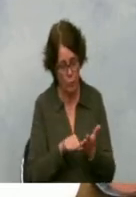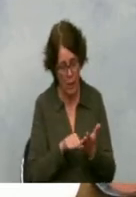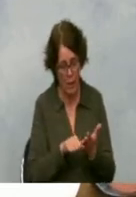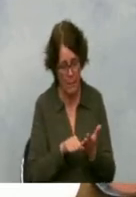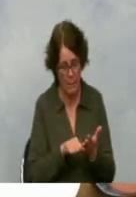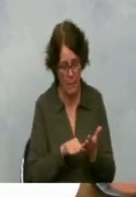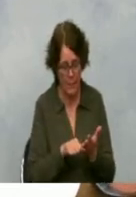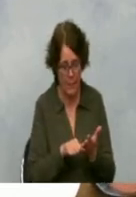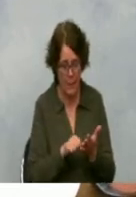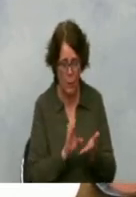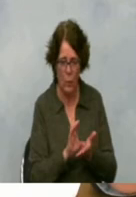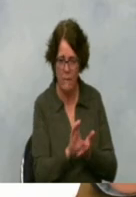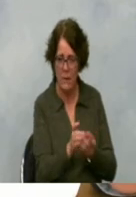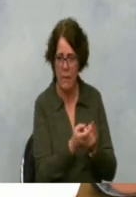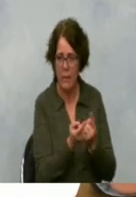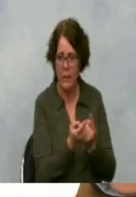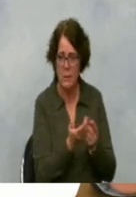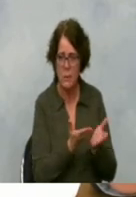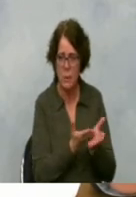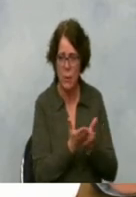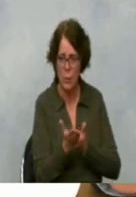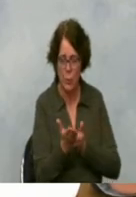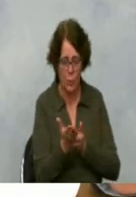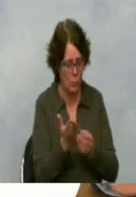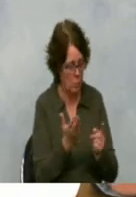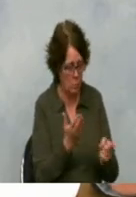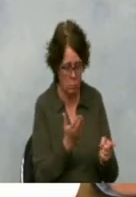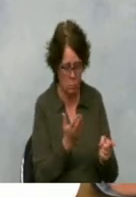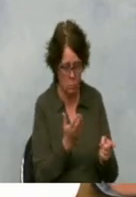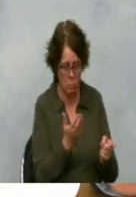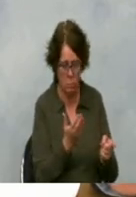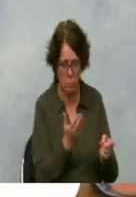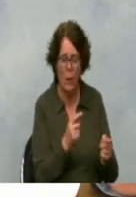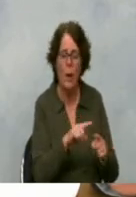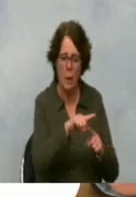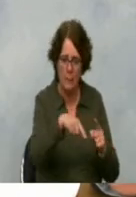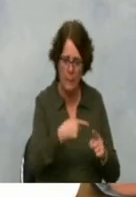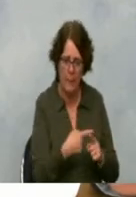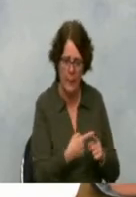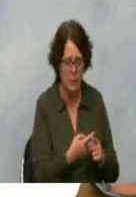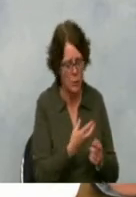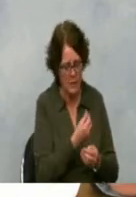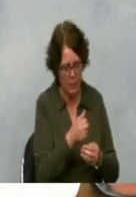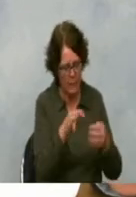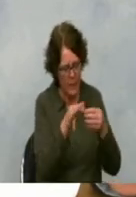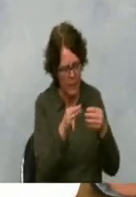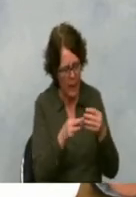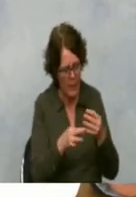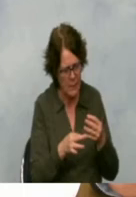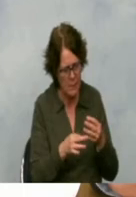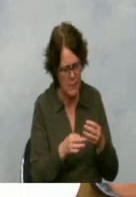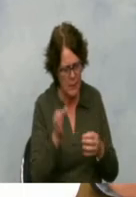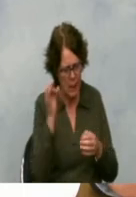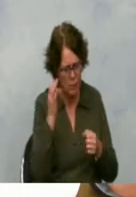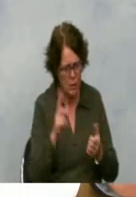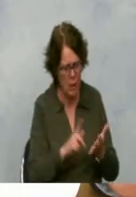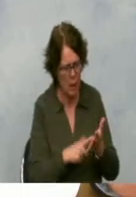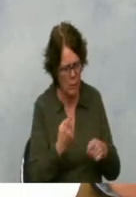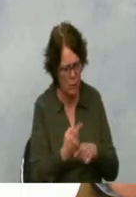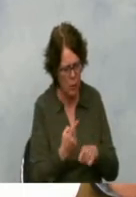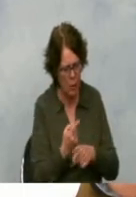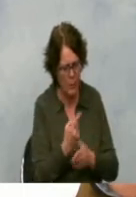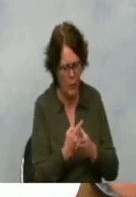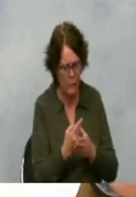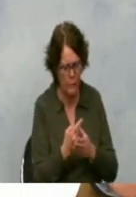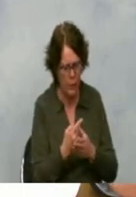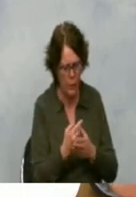things through the capital programme as well. Coming back to some of the items that Councillor Loudon referenced for the